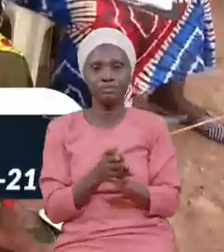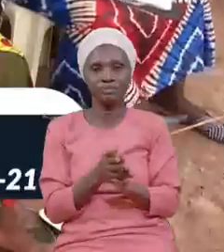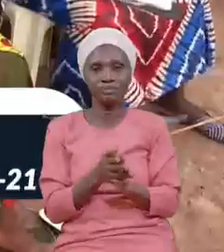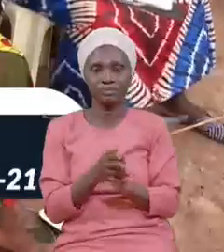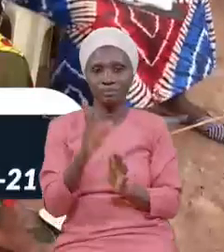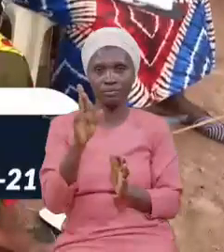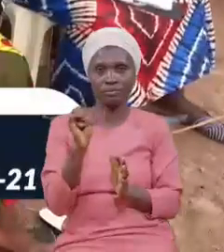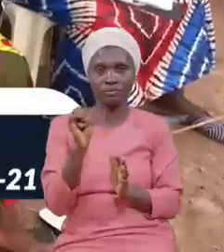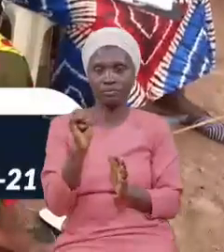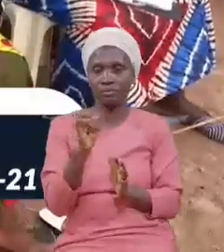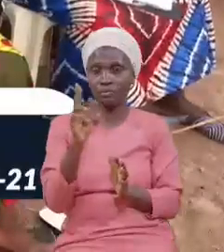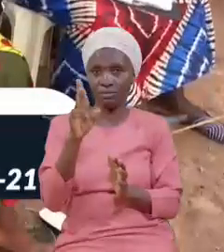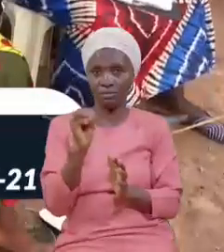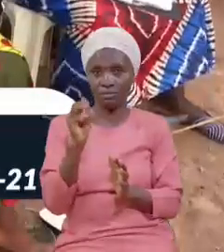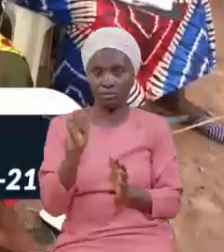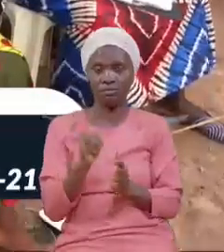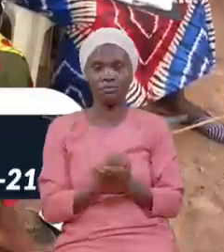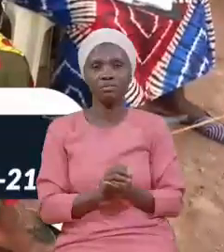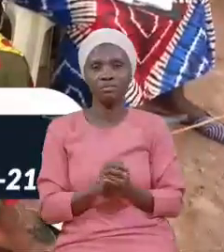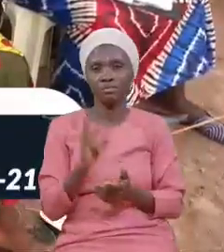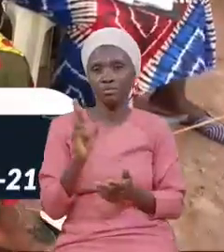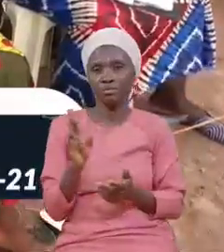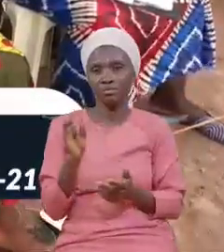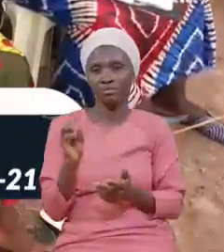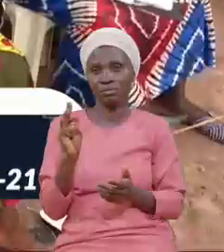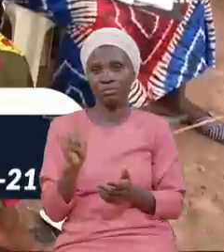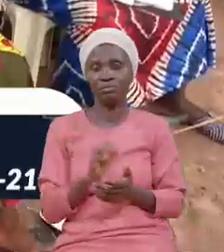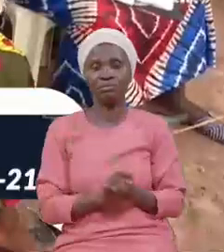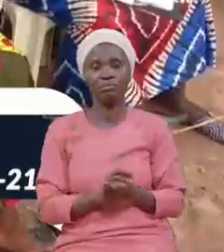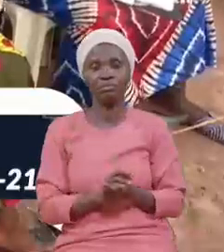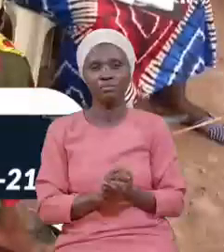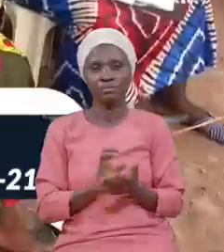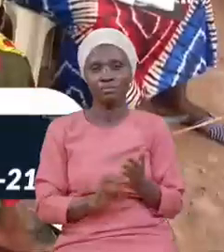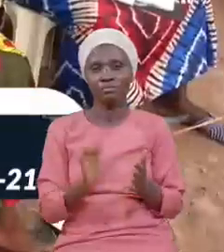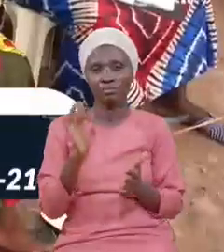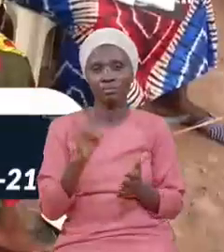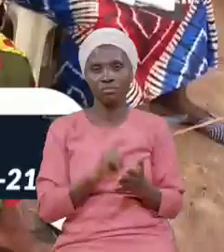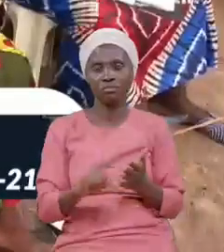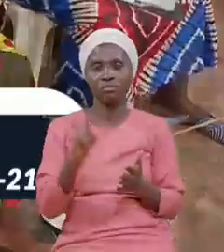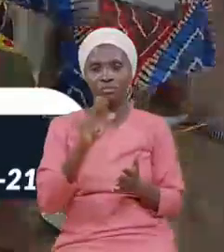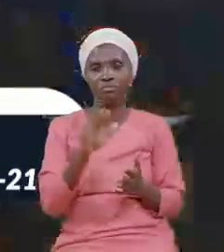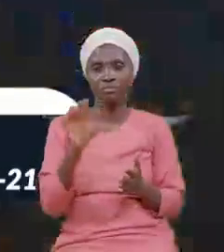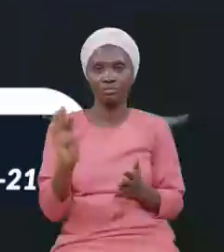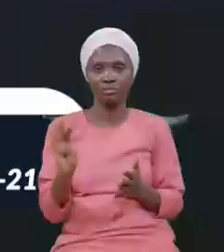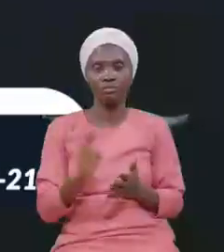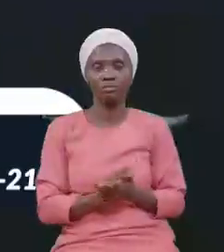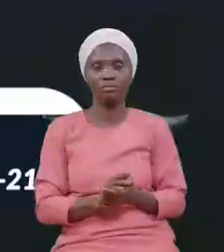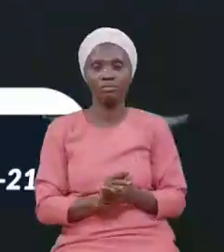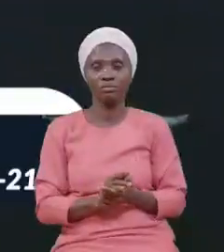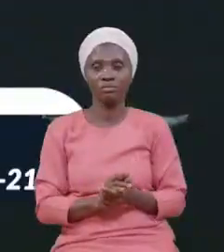from verse 34. In Romans chapter 8, verse 34, who is